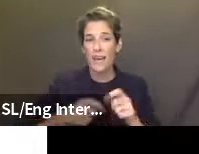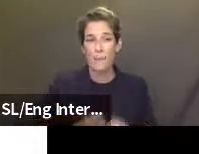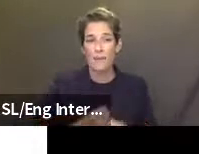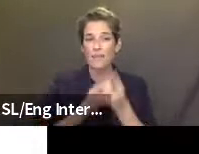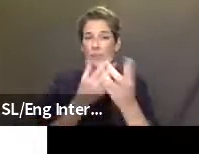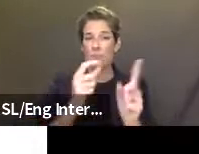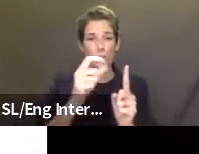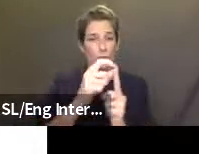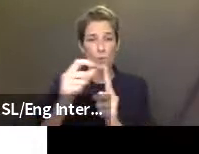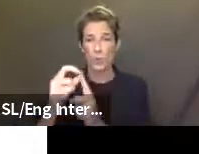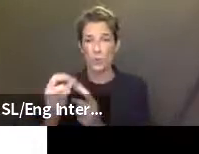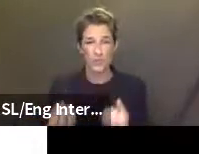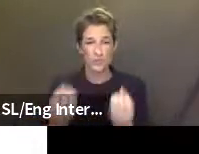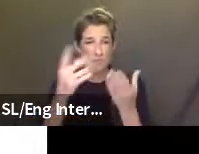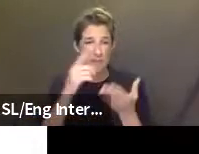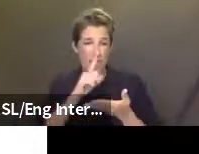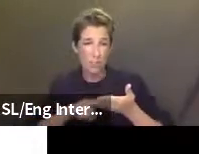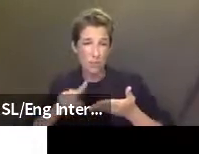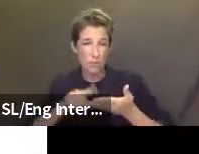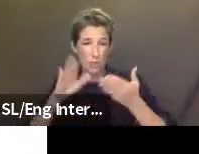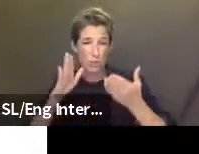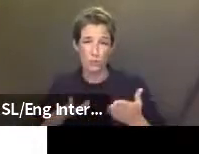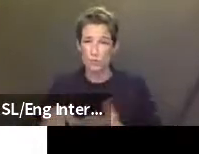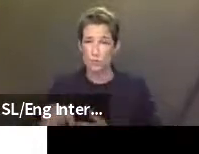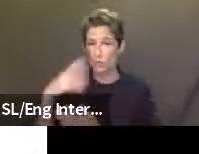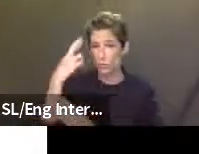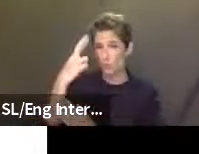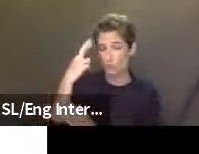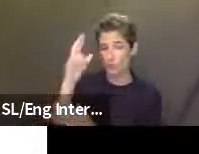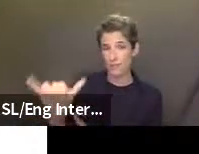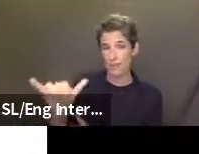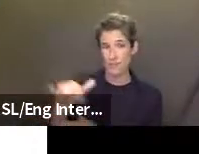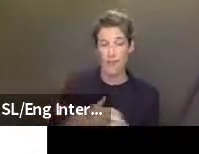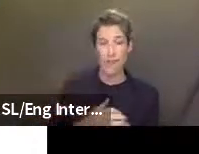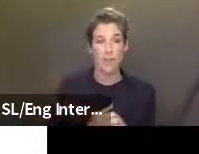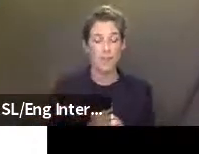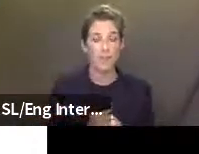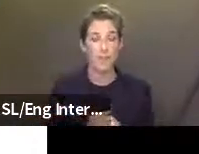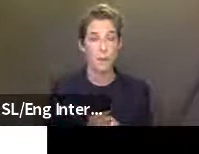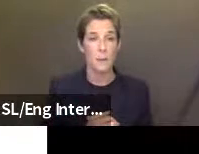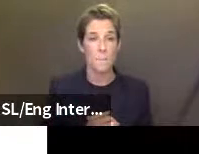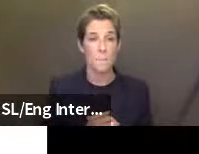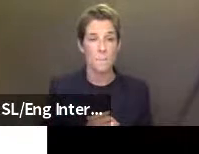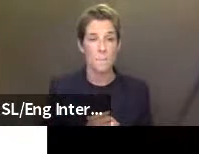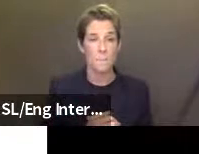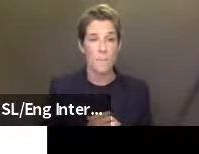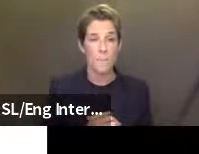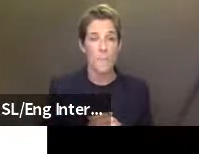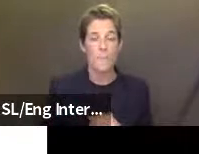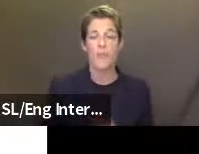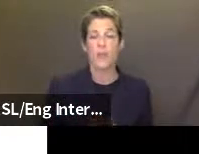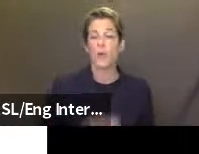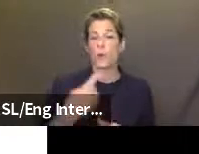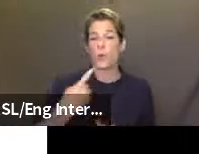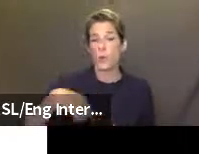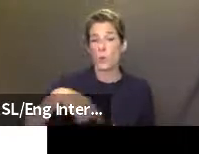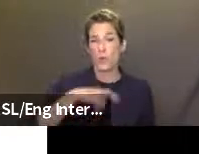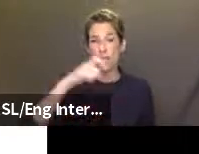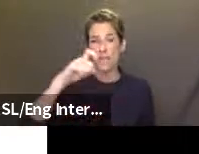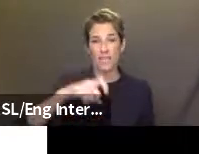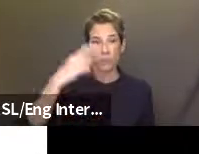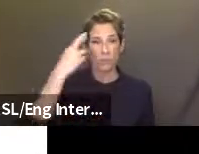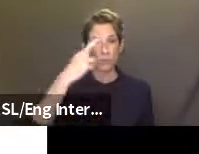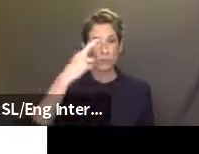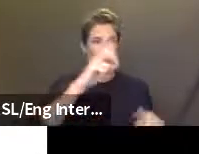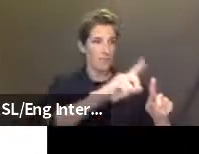complexity and personalized nature. Researching physicians' accounts of TBI, I discovered the multiplicity of outcomes and consequences